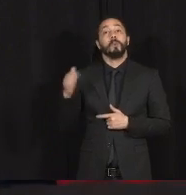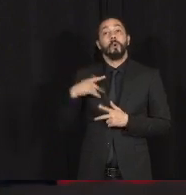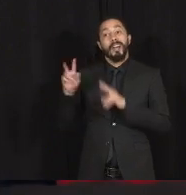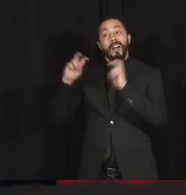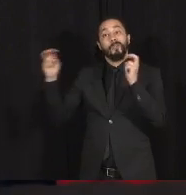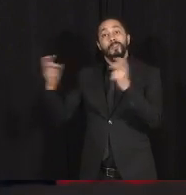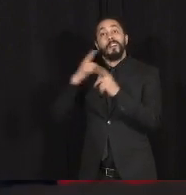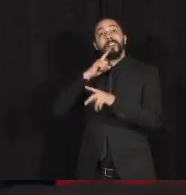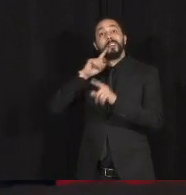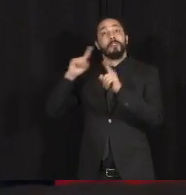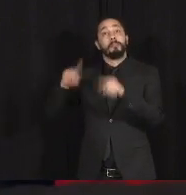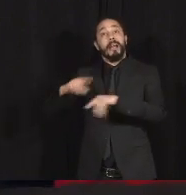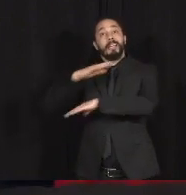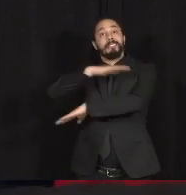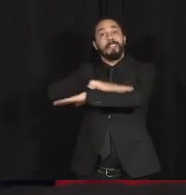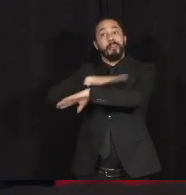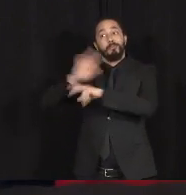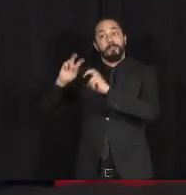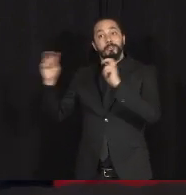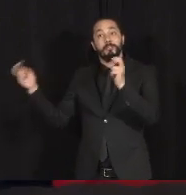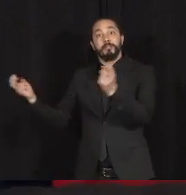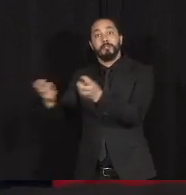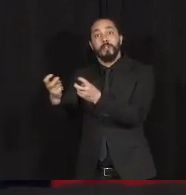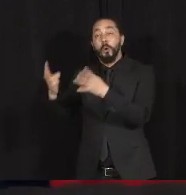our best estimate of